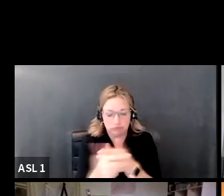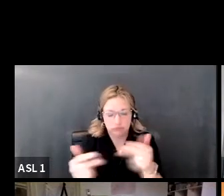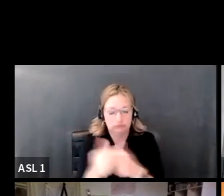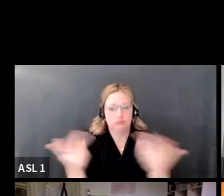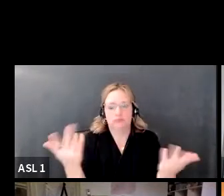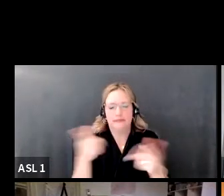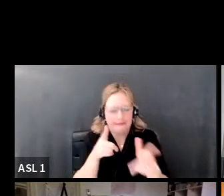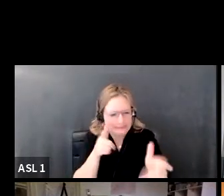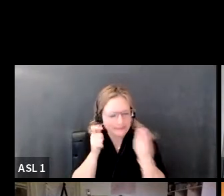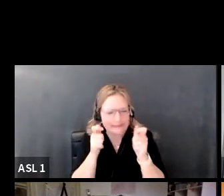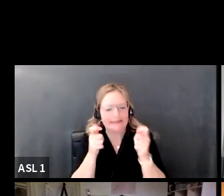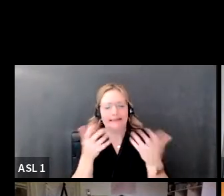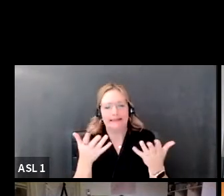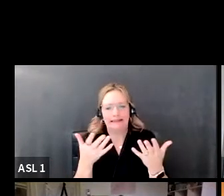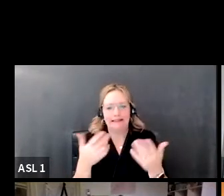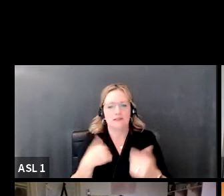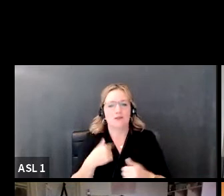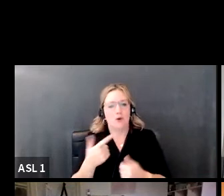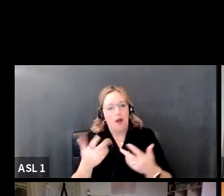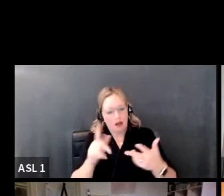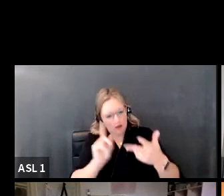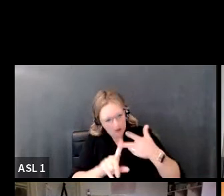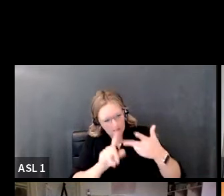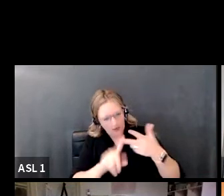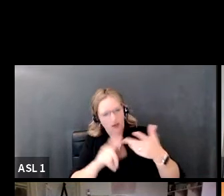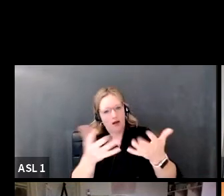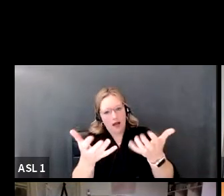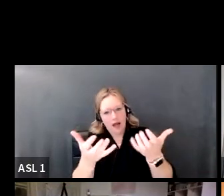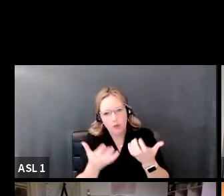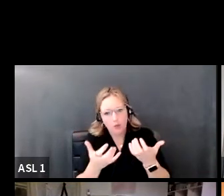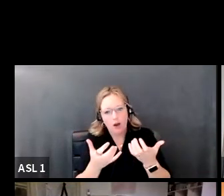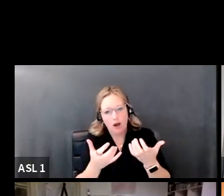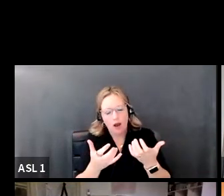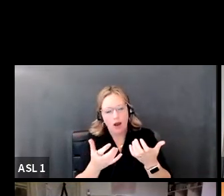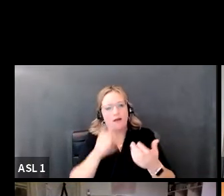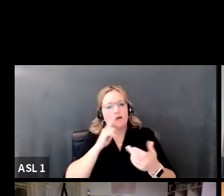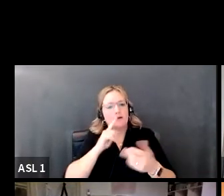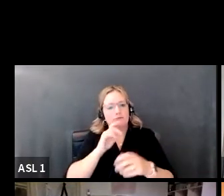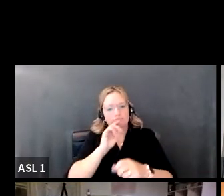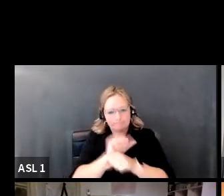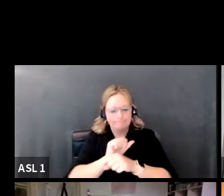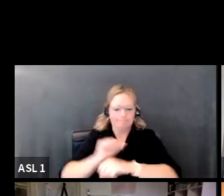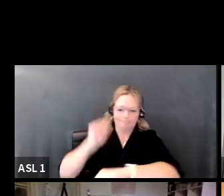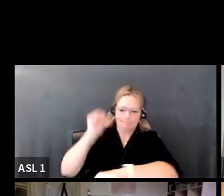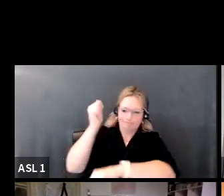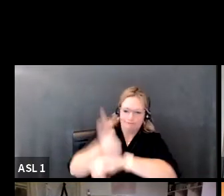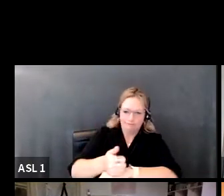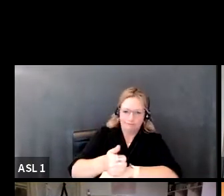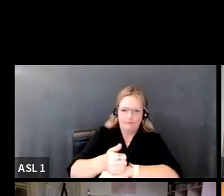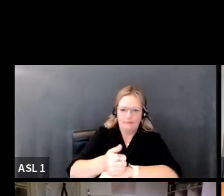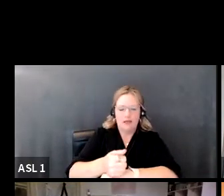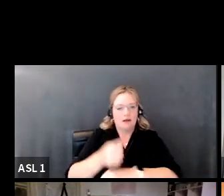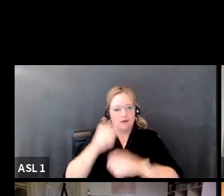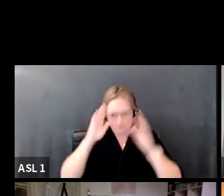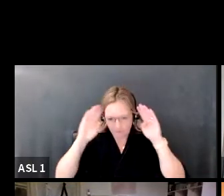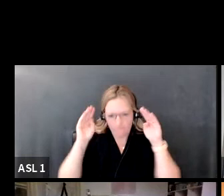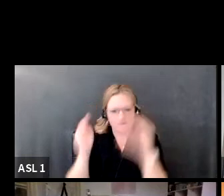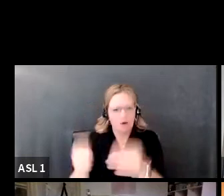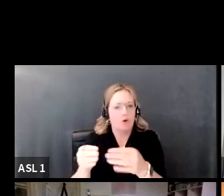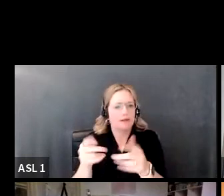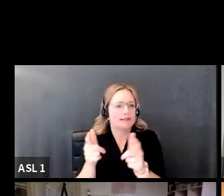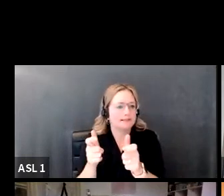i'm looking for is an investment on sustained units not the patrol units you just do traffic issues